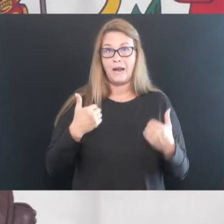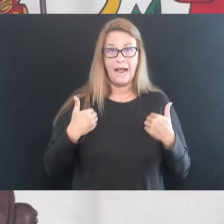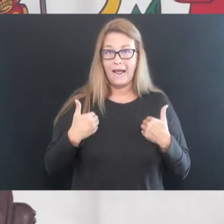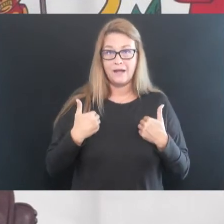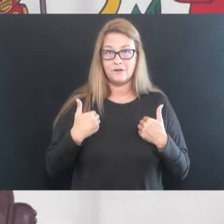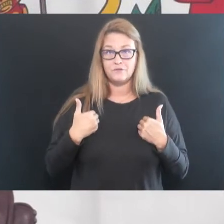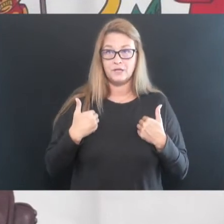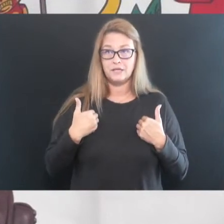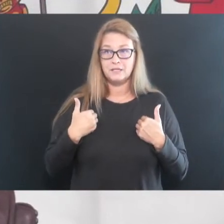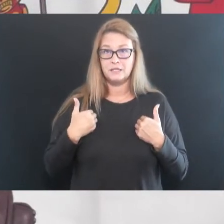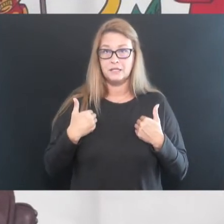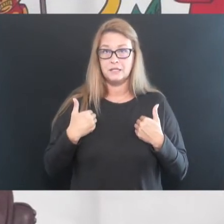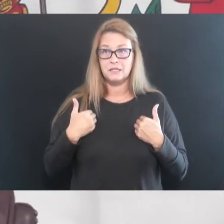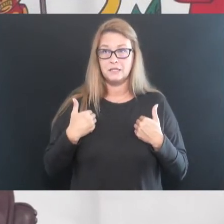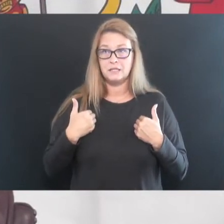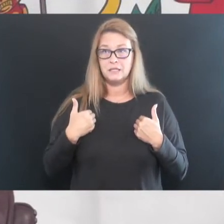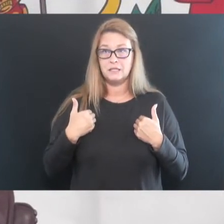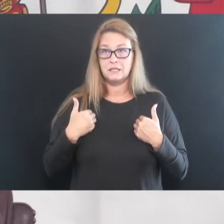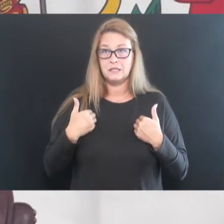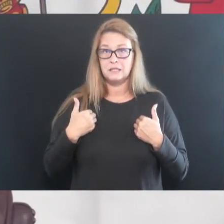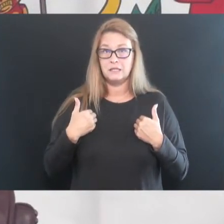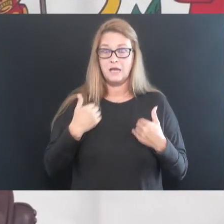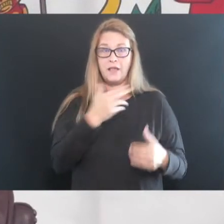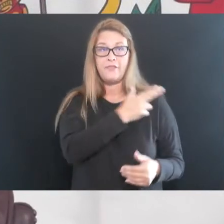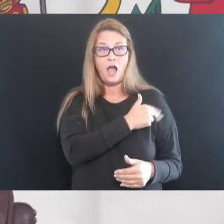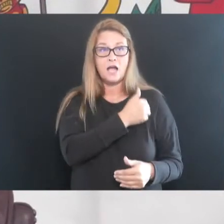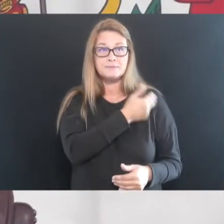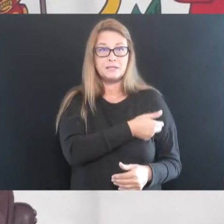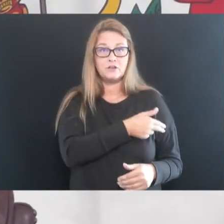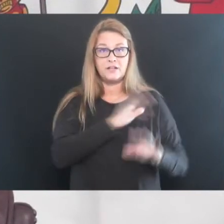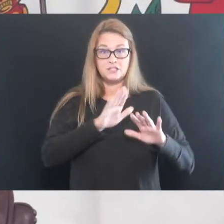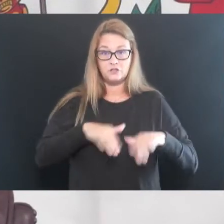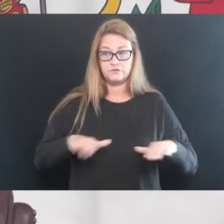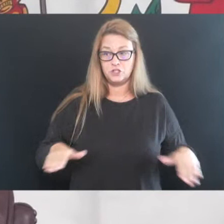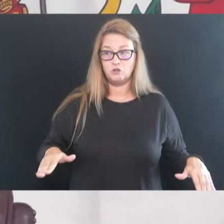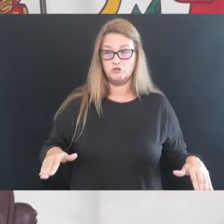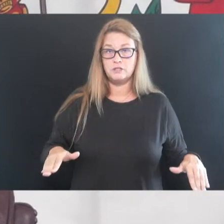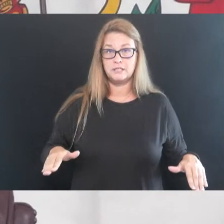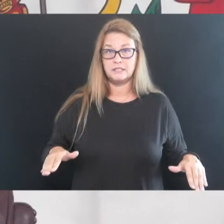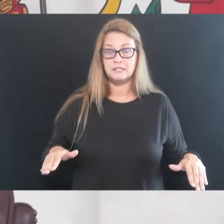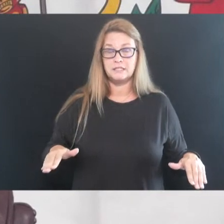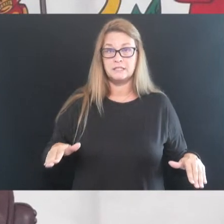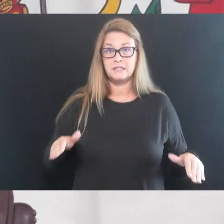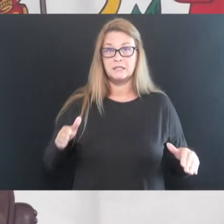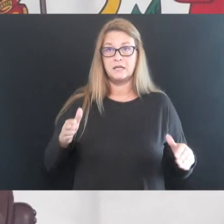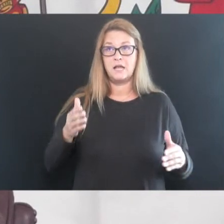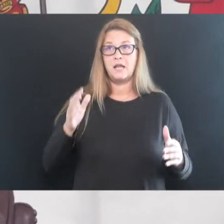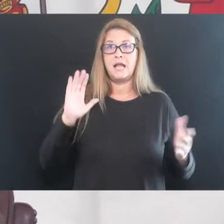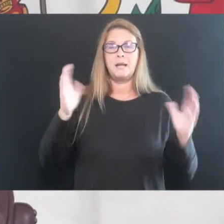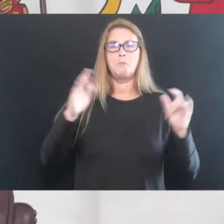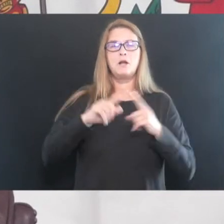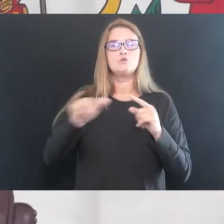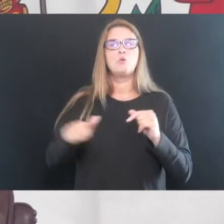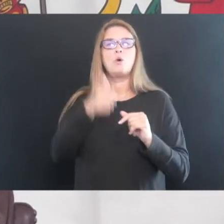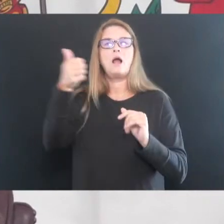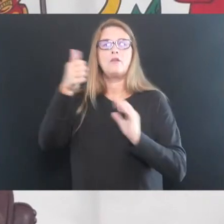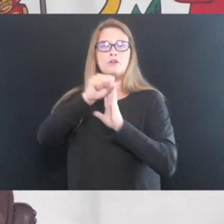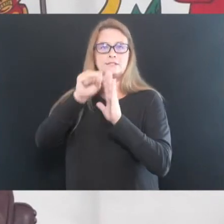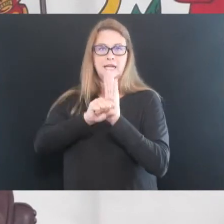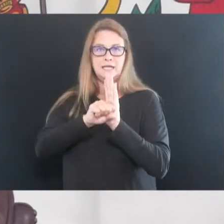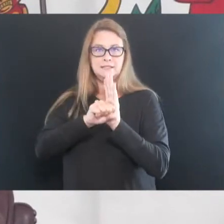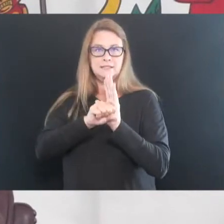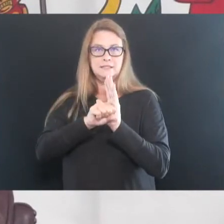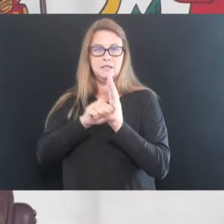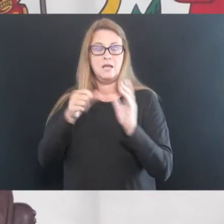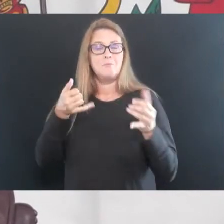the hospitalizations of our kids like is true maybe in other states. But yet